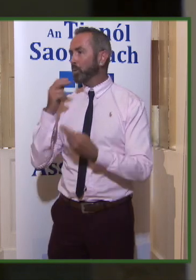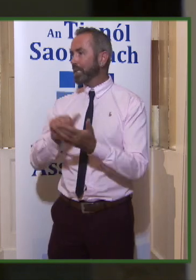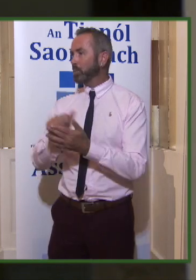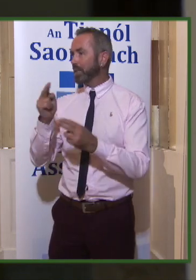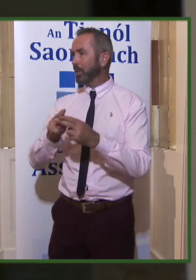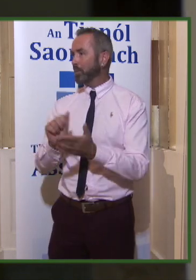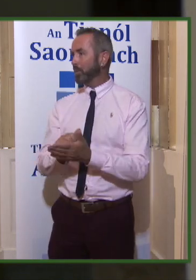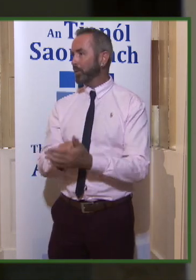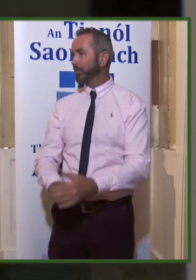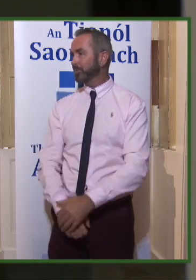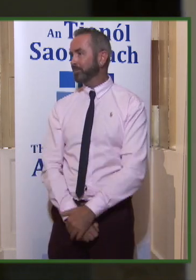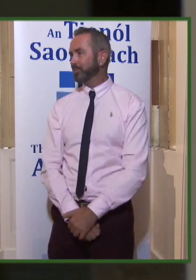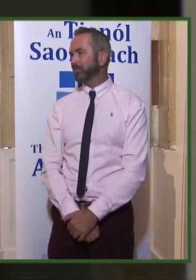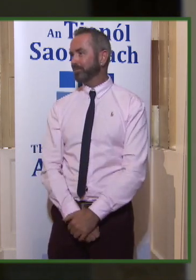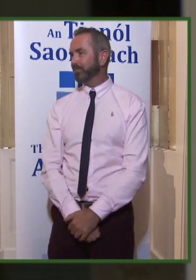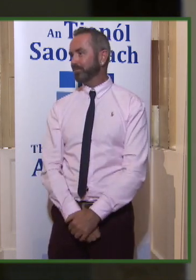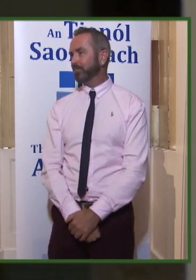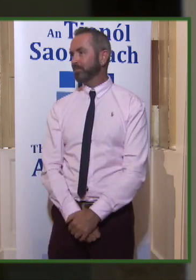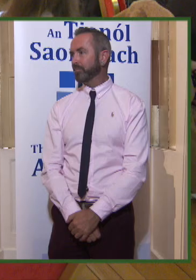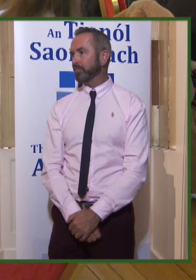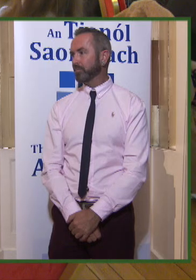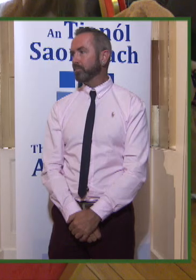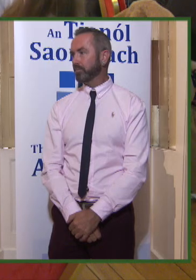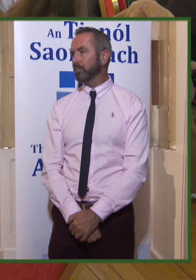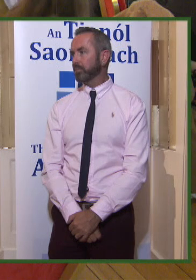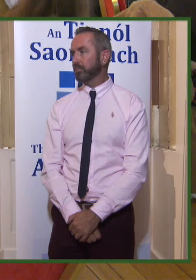16, I got 16 as well. Those against, please.